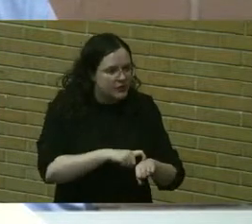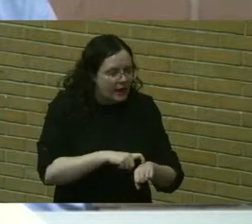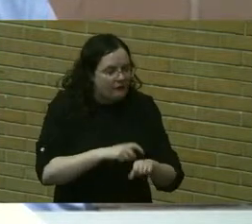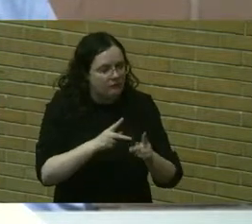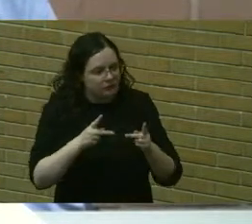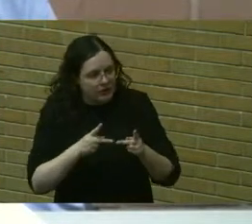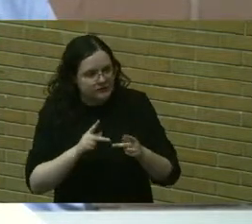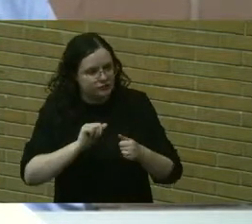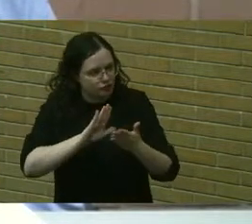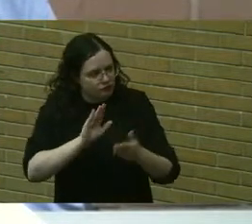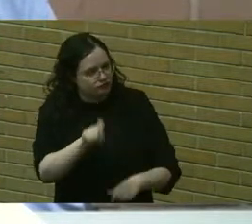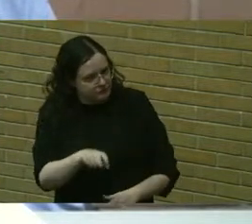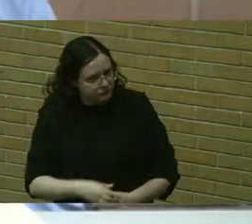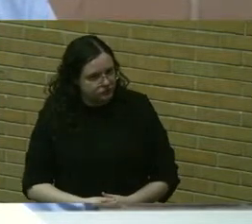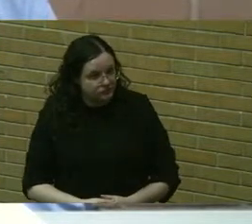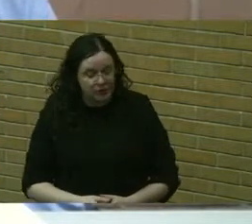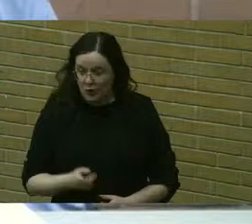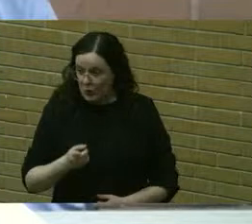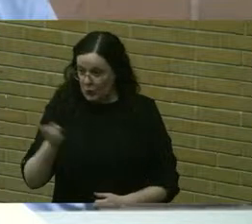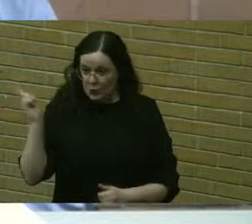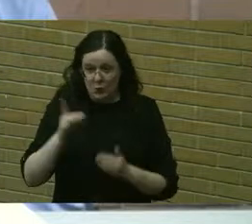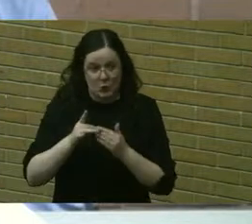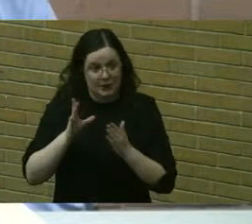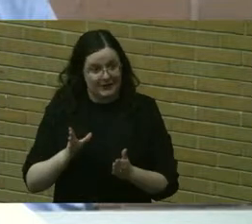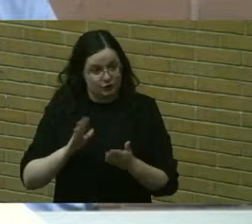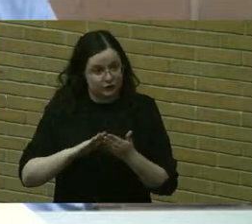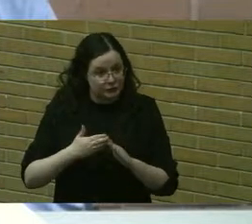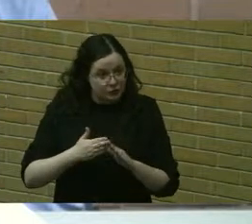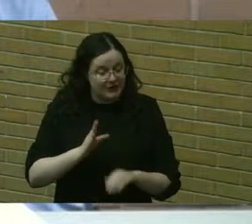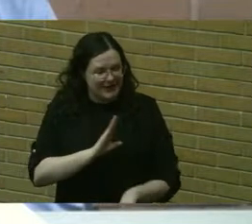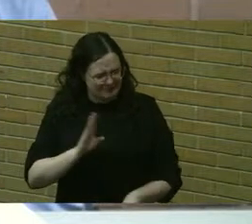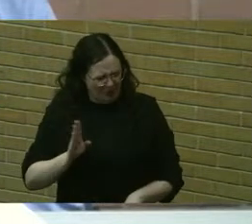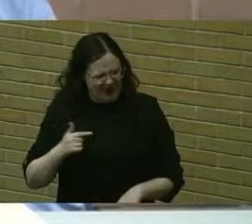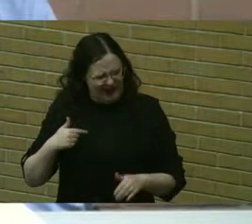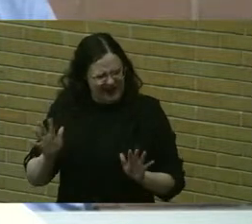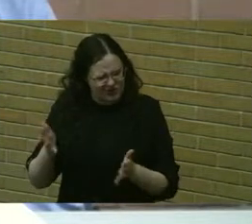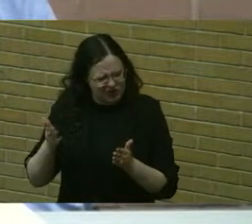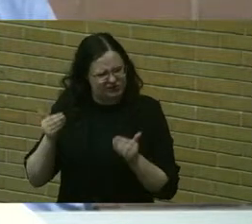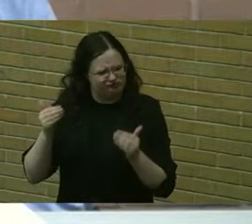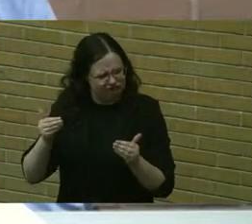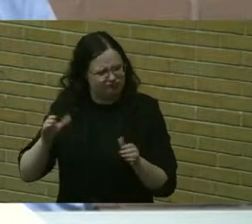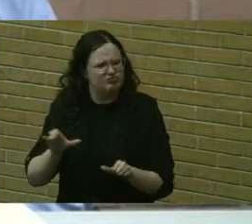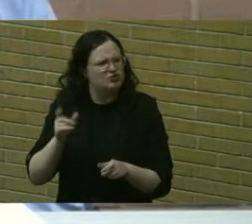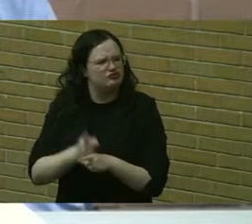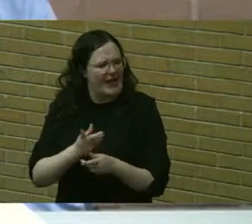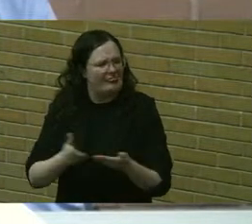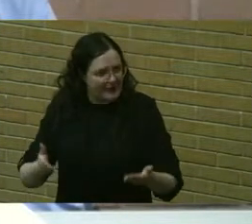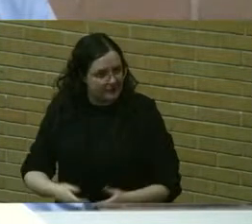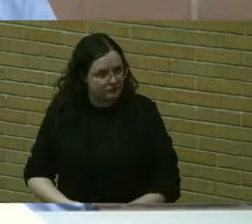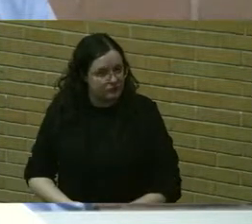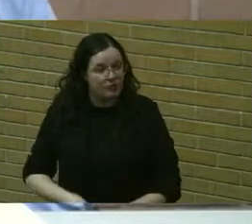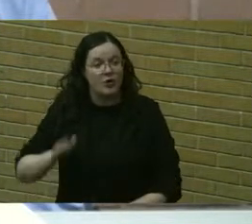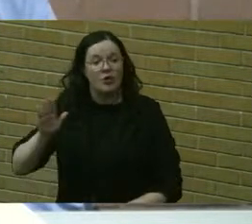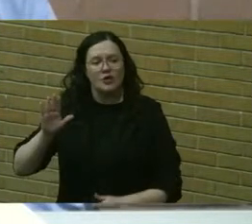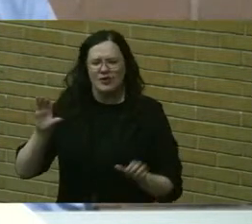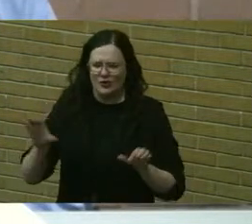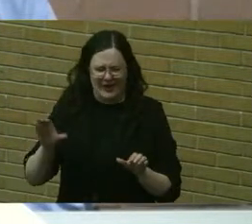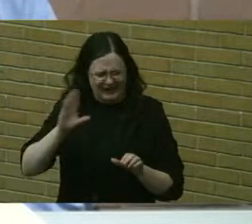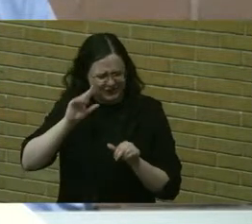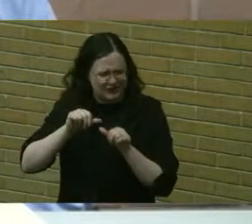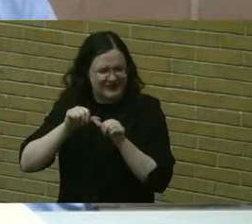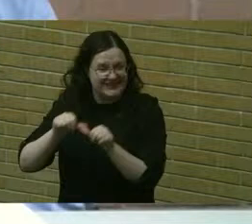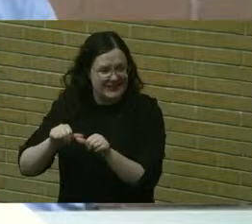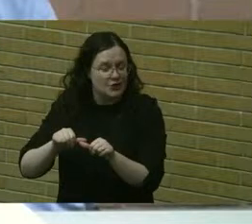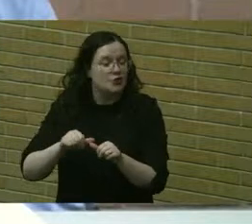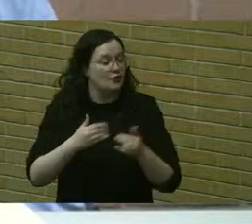you as leaders of our community and the entire board to do the right thing now. Your action will persist beyond the geopolitical issue currently causing